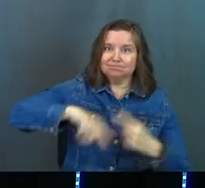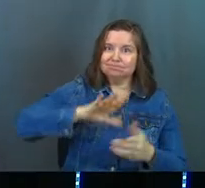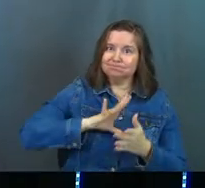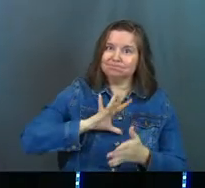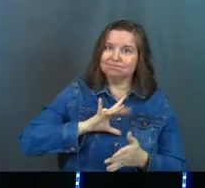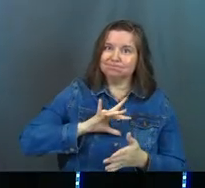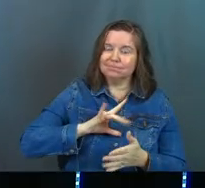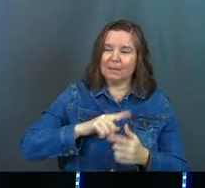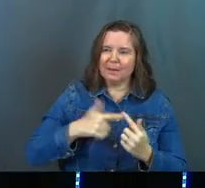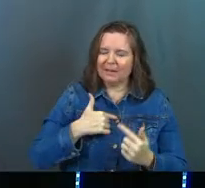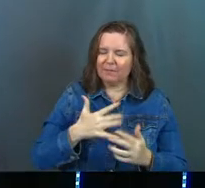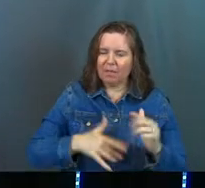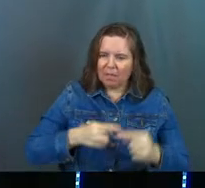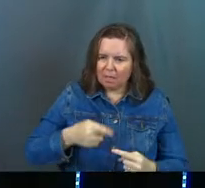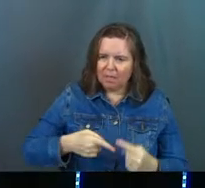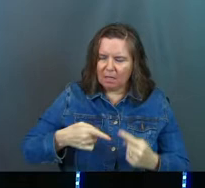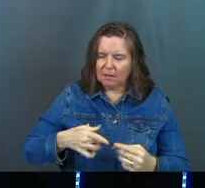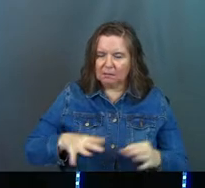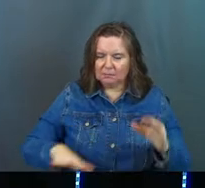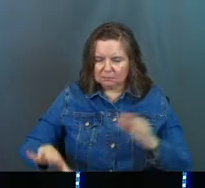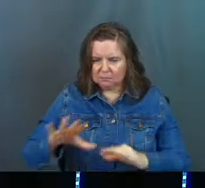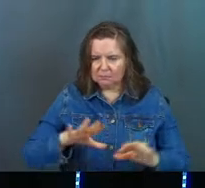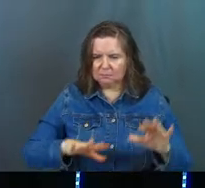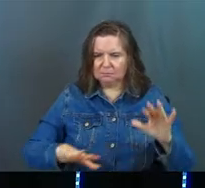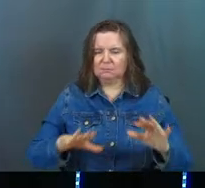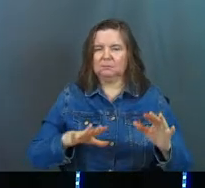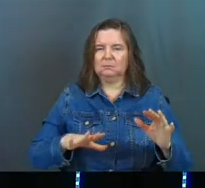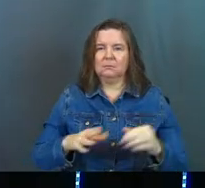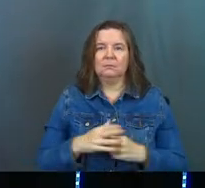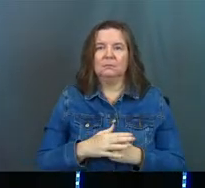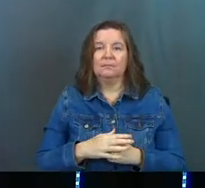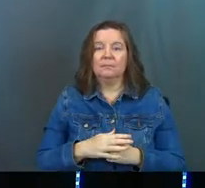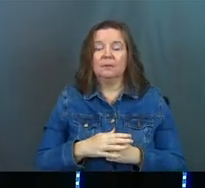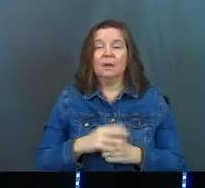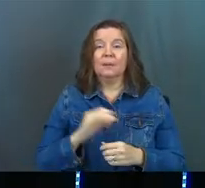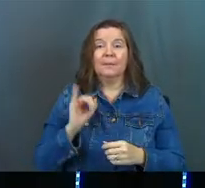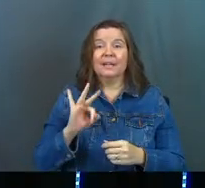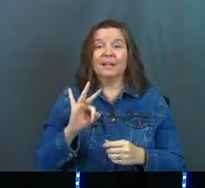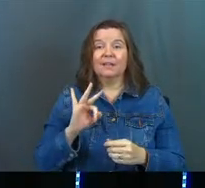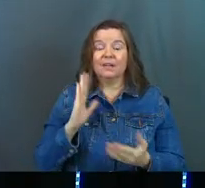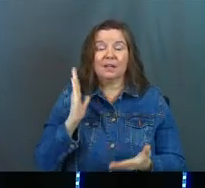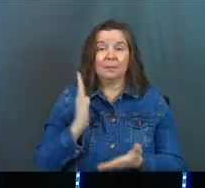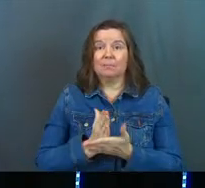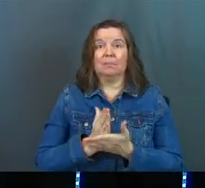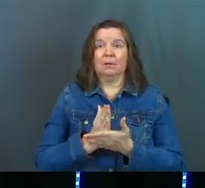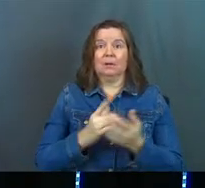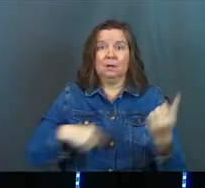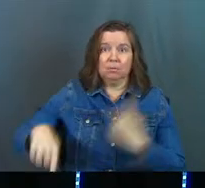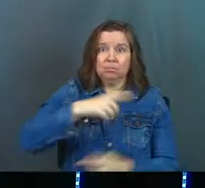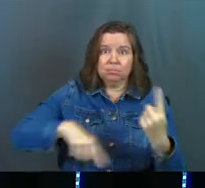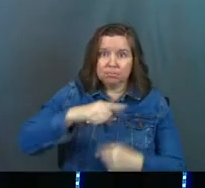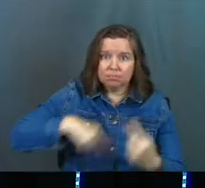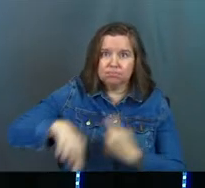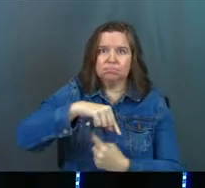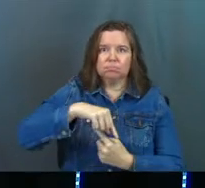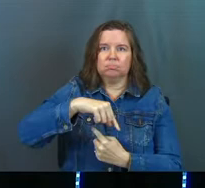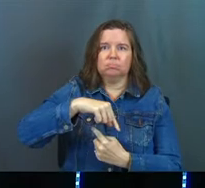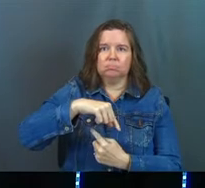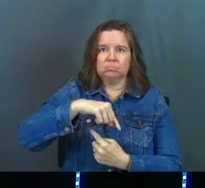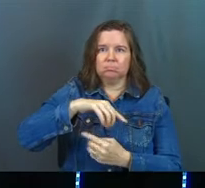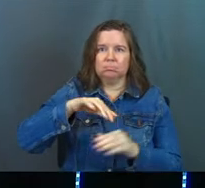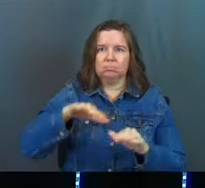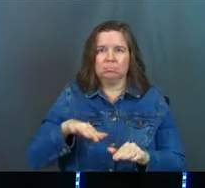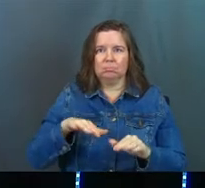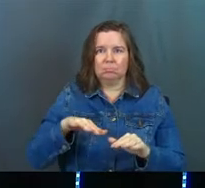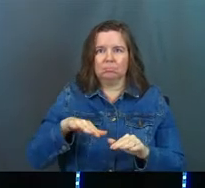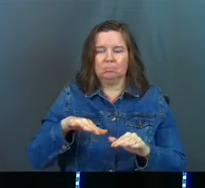does come to a stop. And what in the world do we do when everything comes to a stop? I call it the crazy go-round. Some of